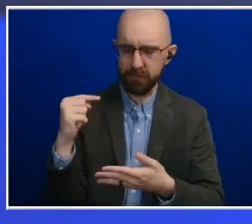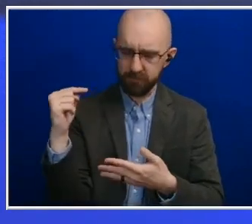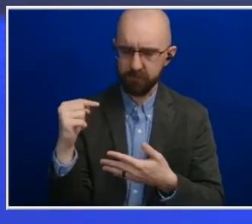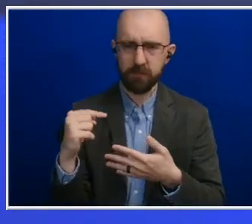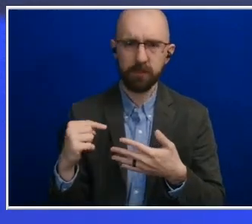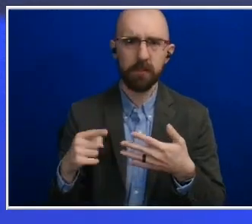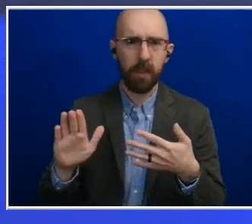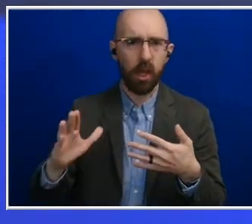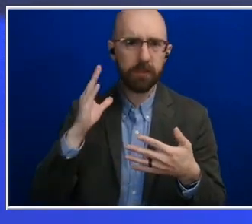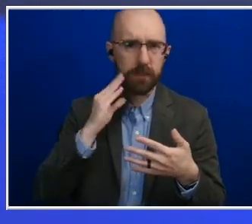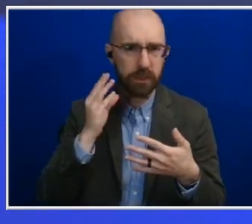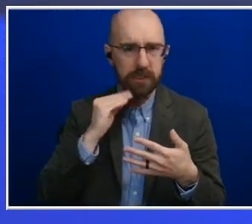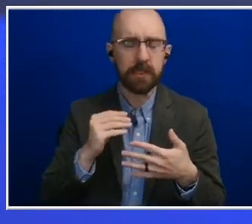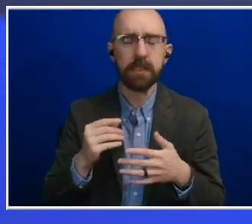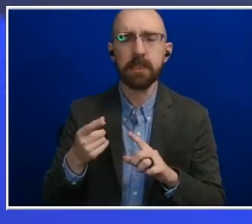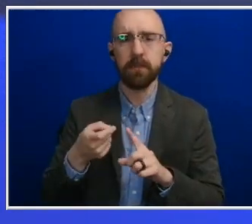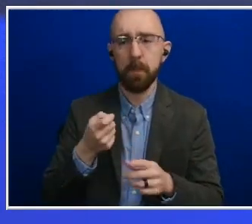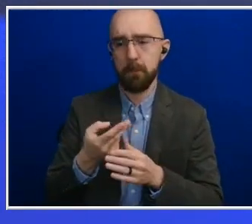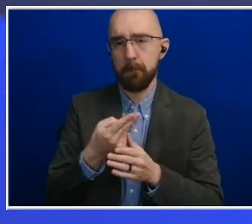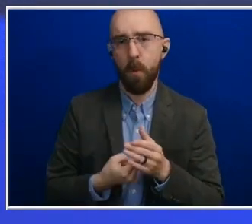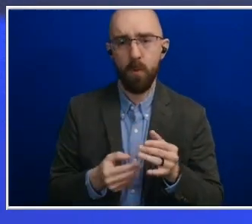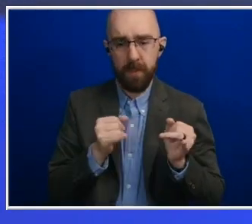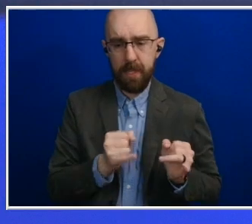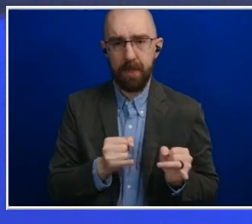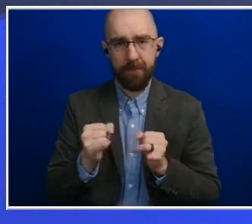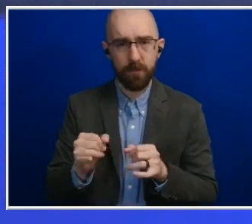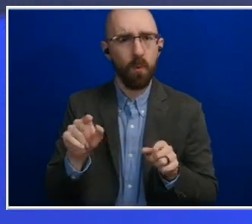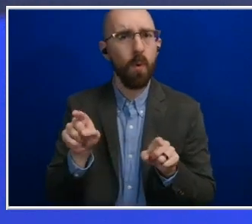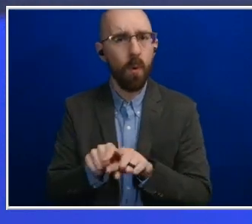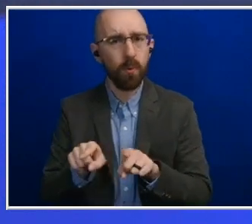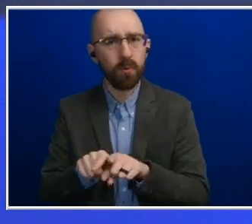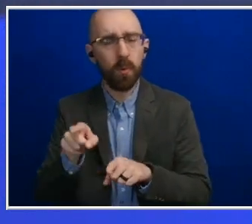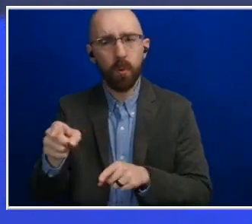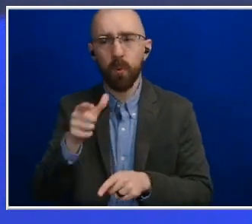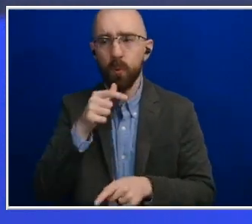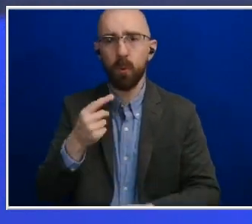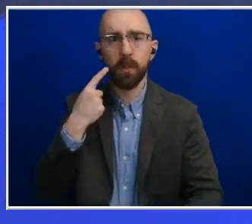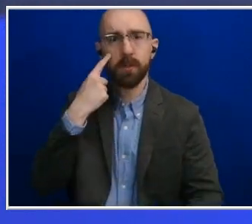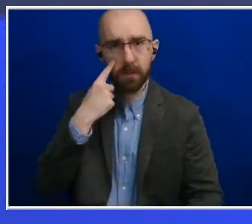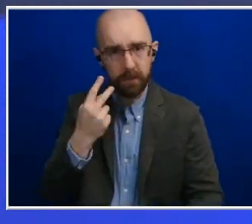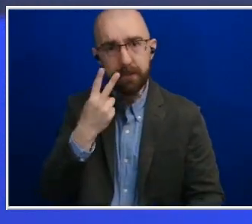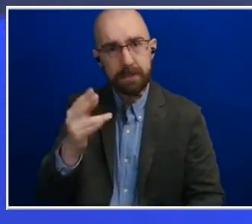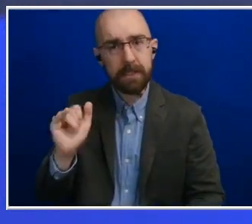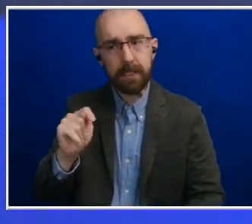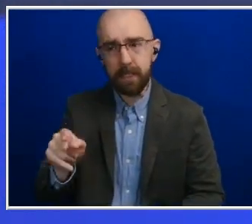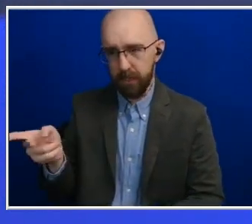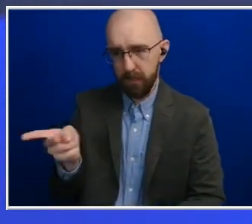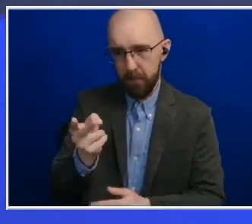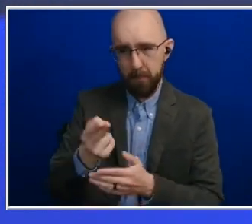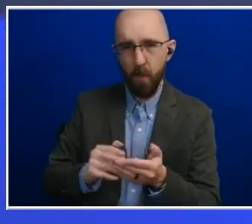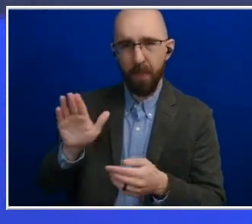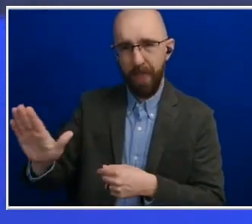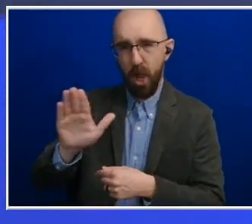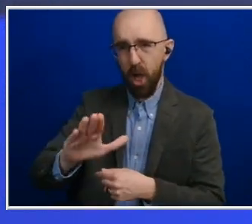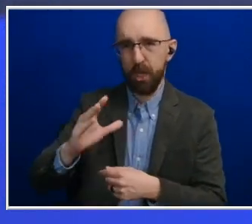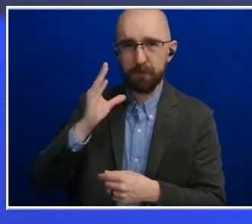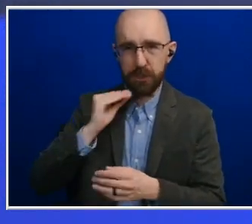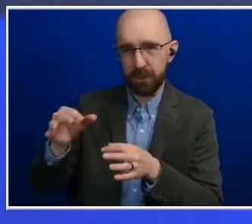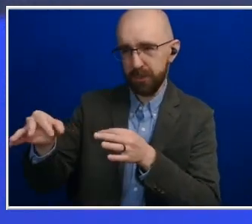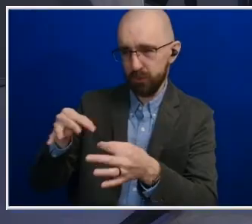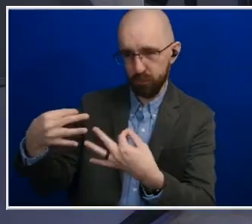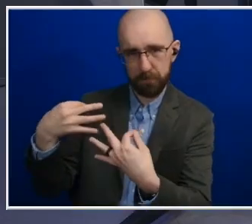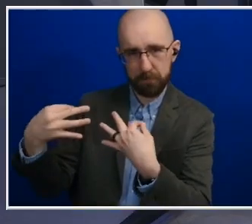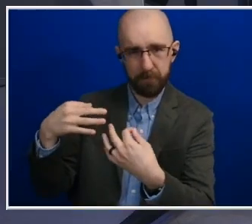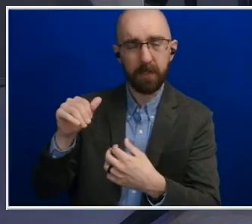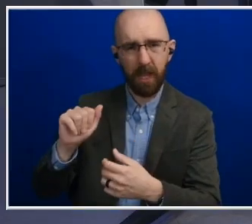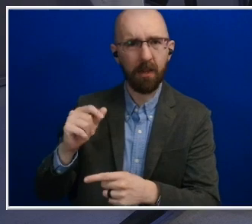from both the individual and someone that has seen it, you can most of the time really come up with the correct diagnosis. So does this mean